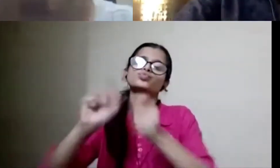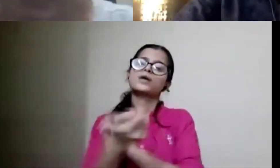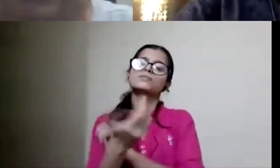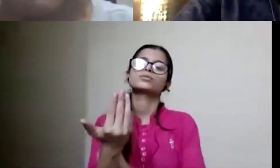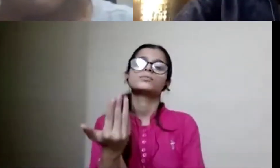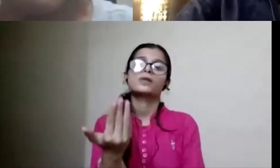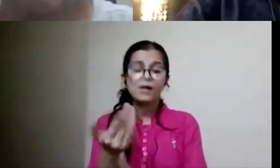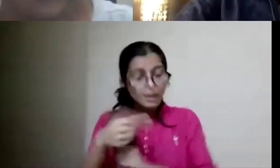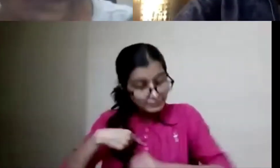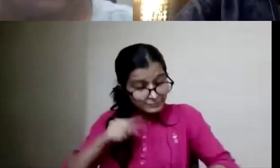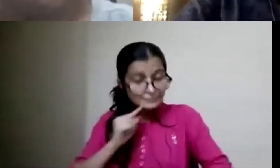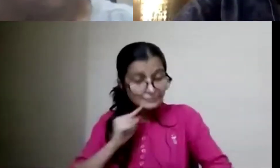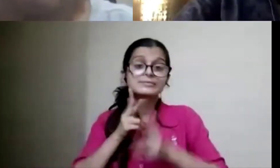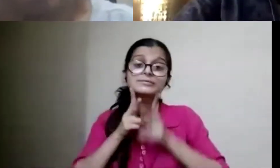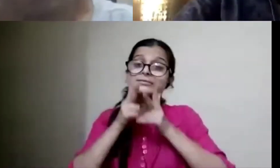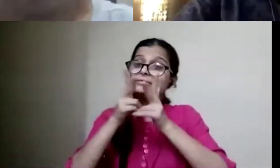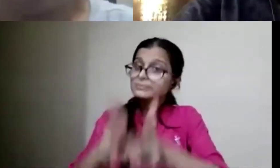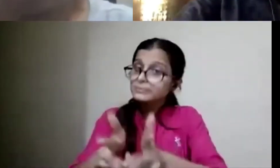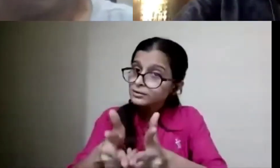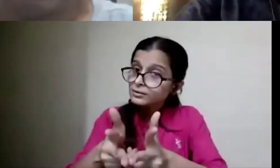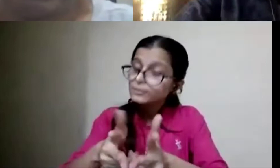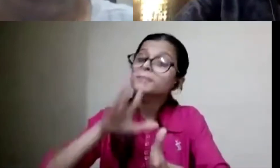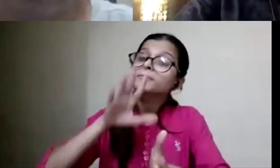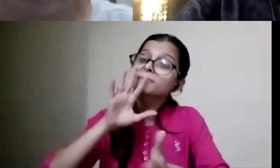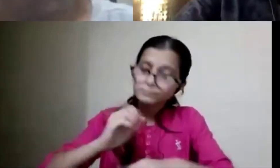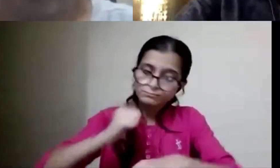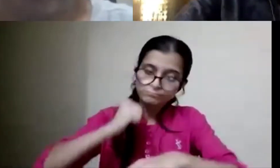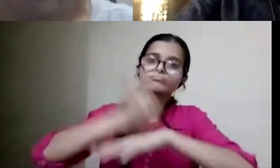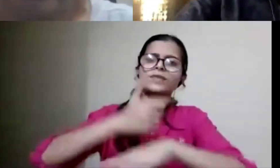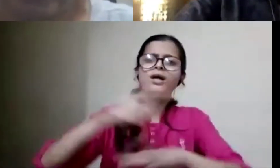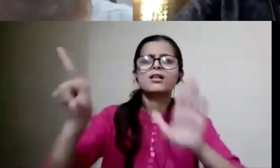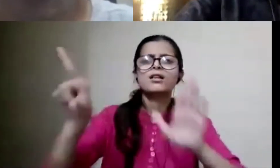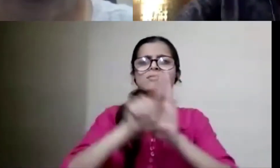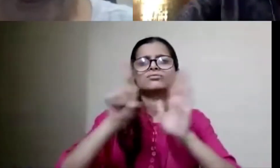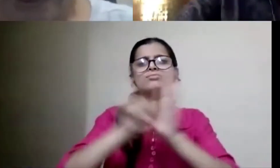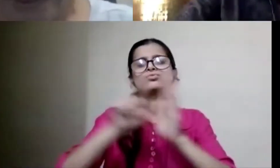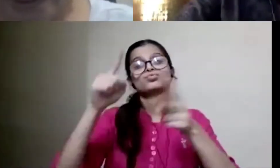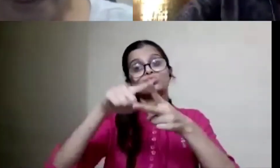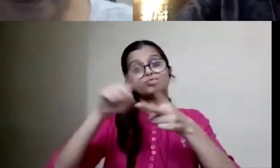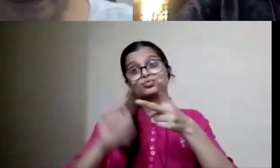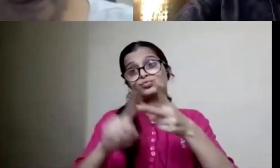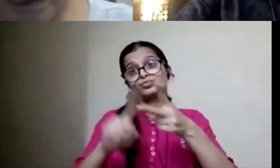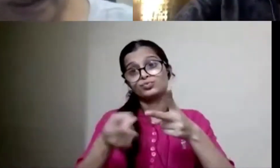I'm seriously saying, please set up this two legislations and look at it, okay.